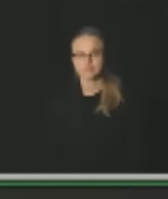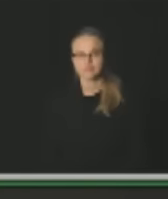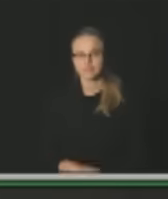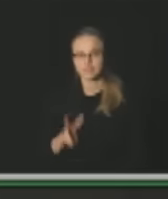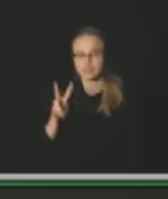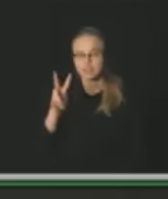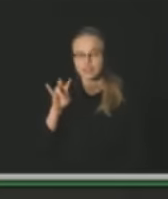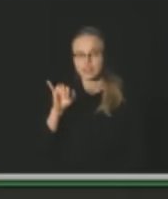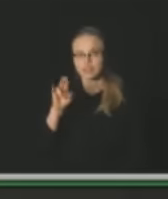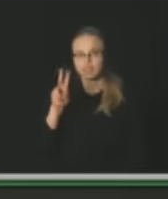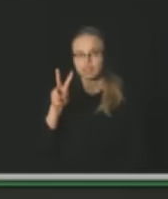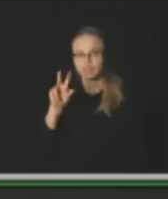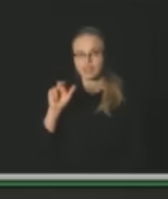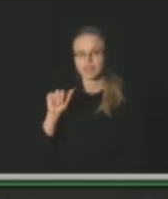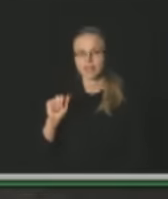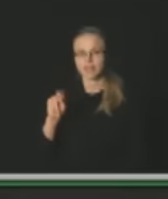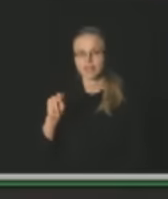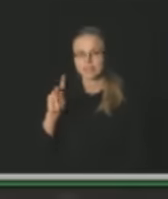Vivian Deep.